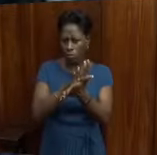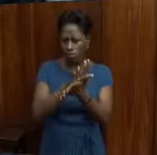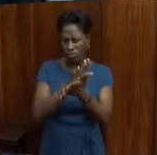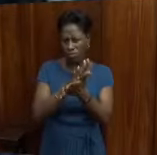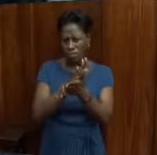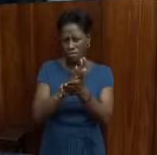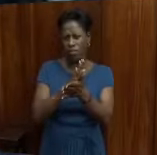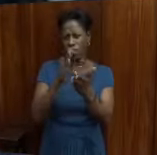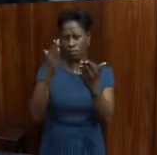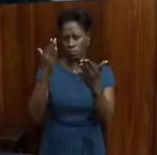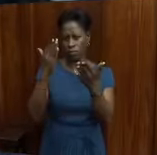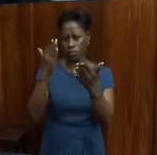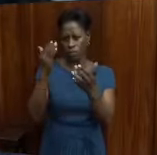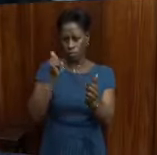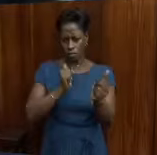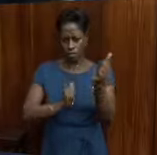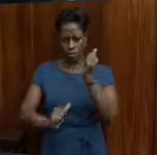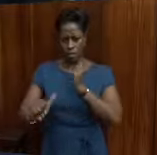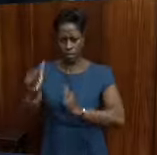Arts.